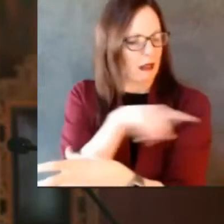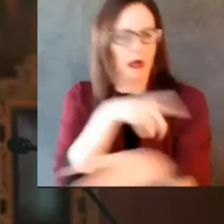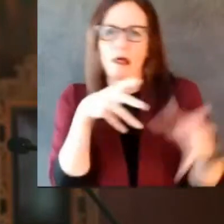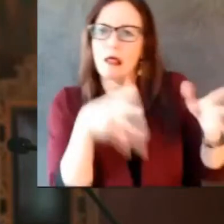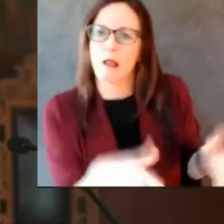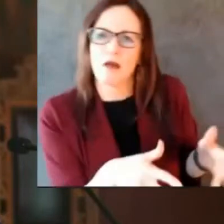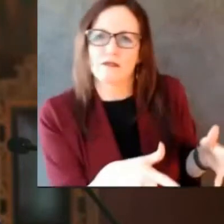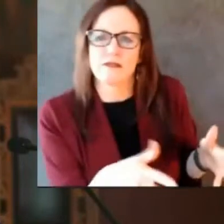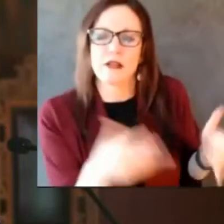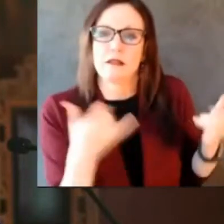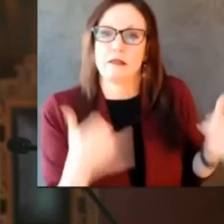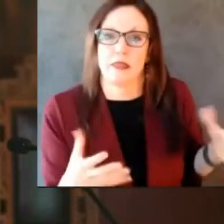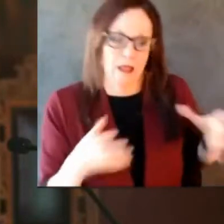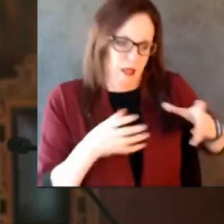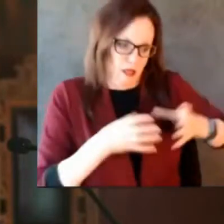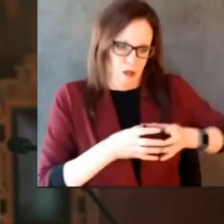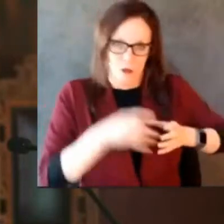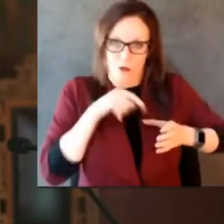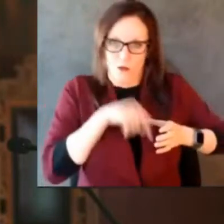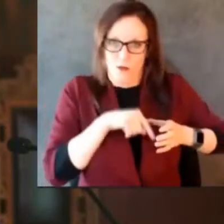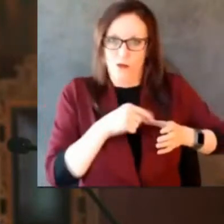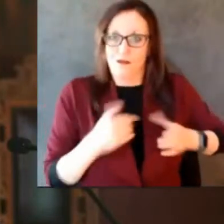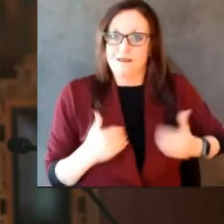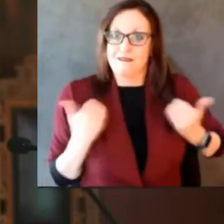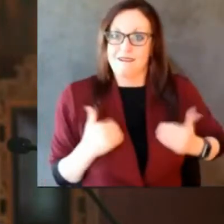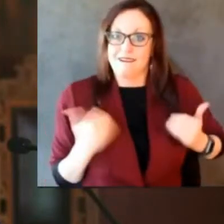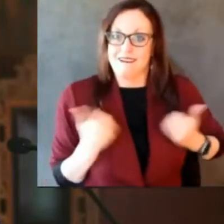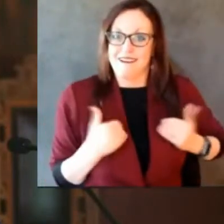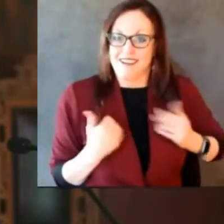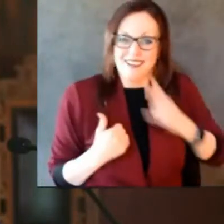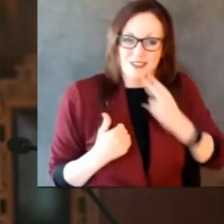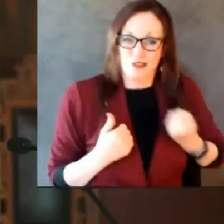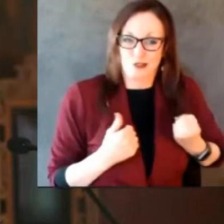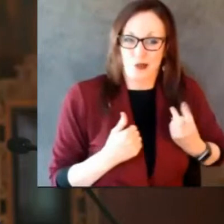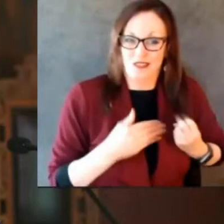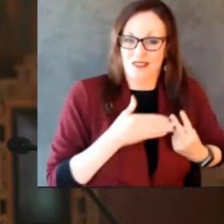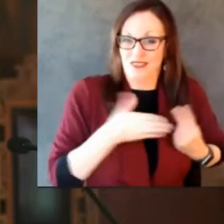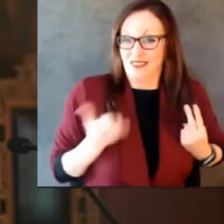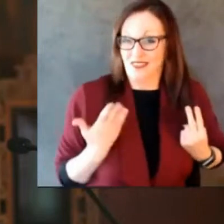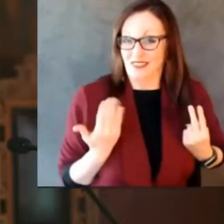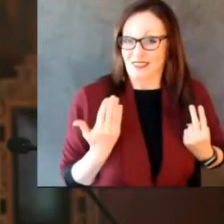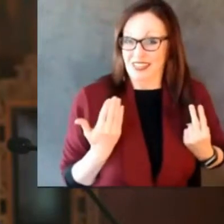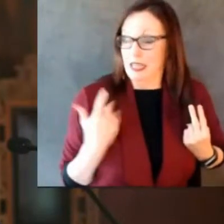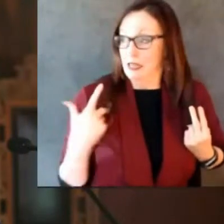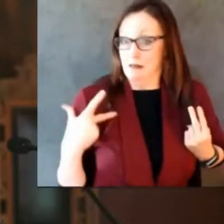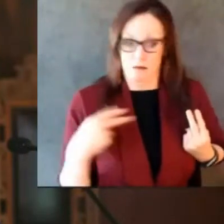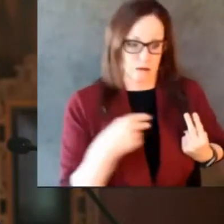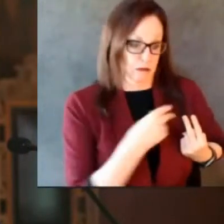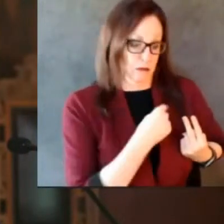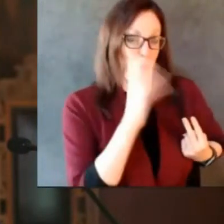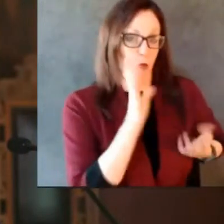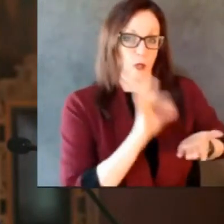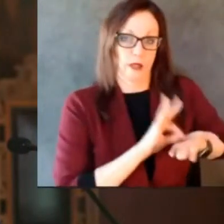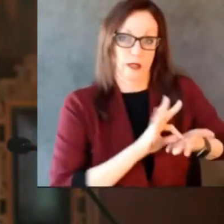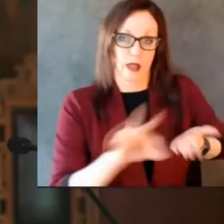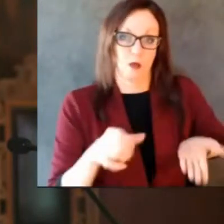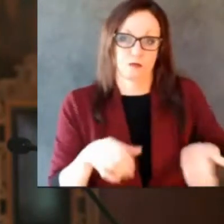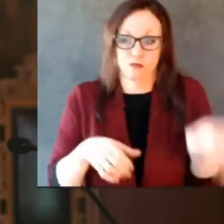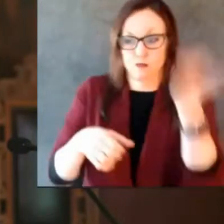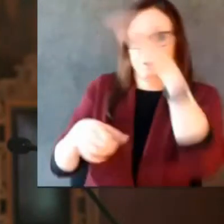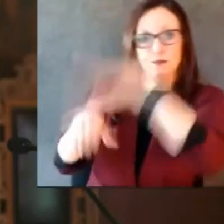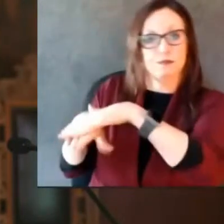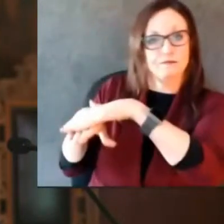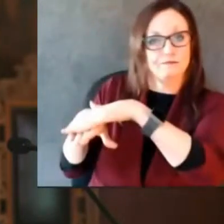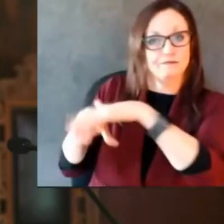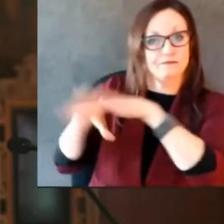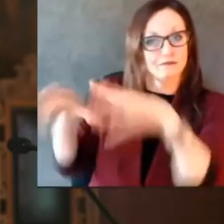vaccine for each group will get higher and higher. You know, I think it's important to remember as we look at the pace of